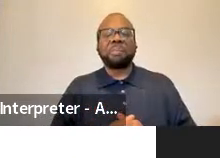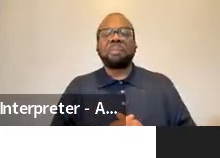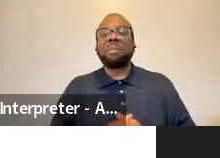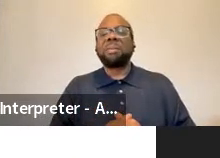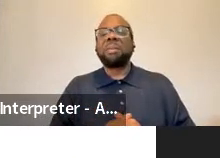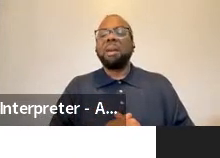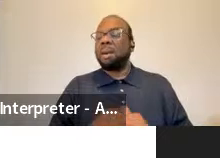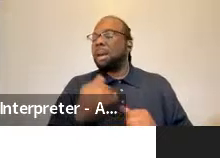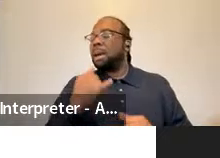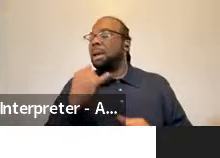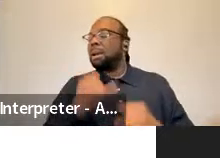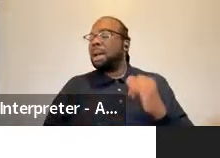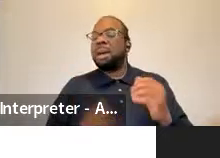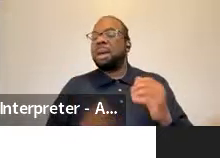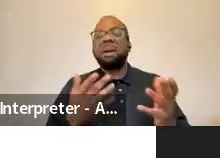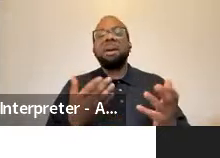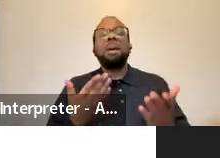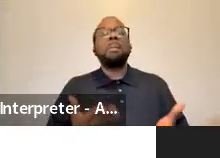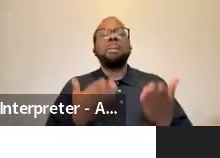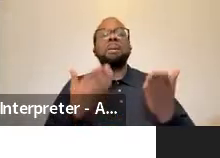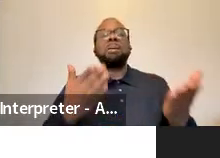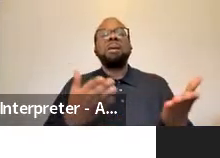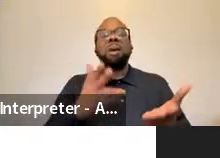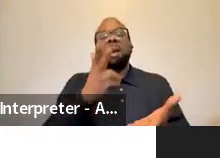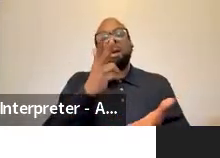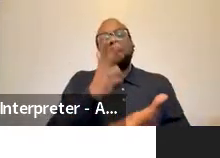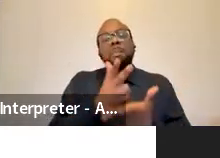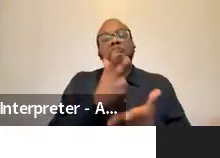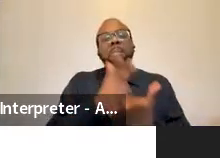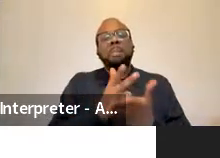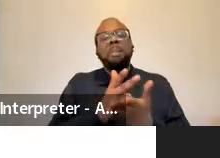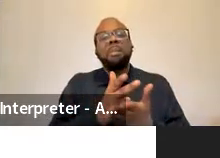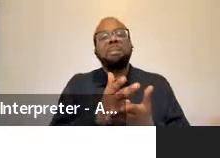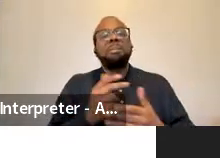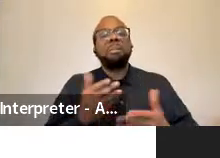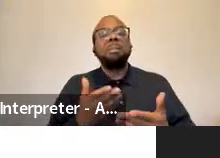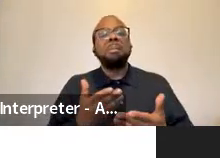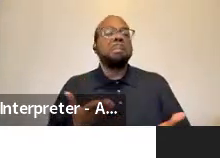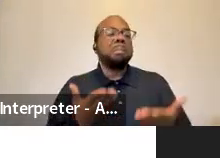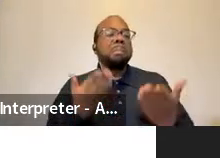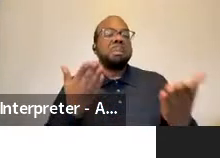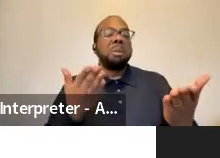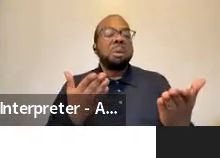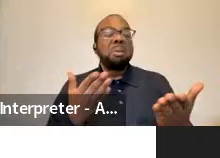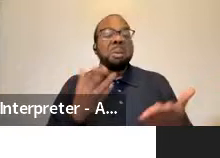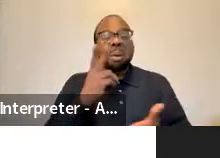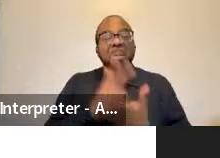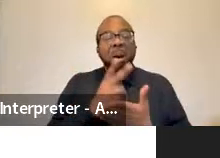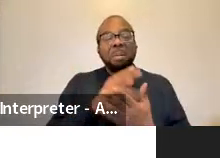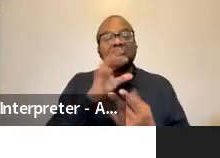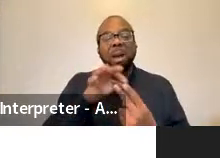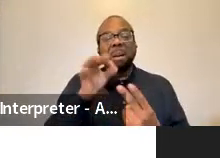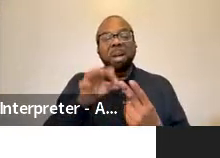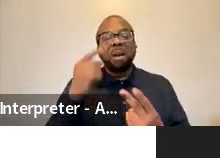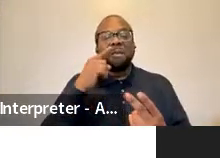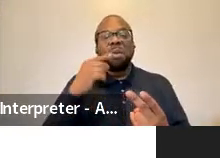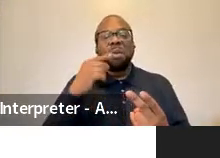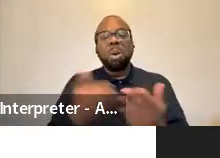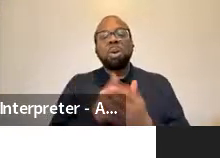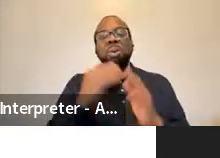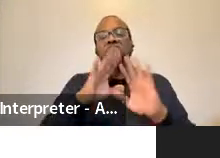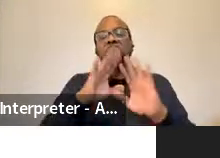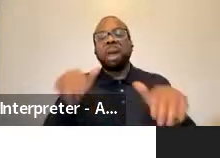Finally, I'm going to present our parking proposals. We will be making parking optional for new housing everywhere,